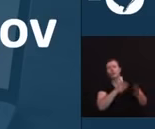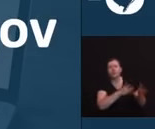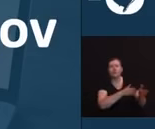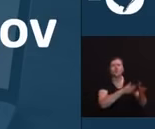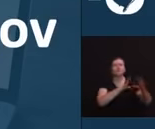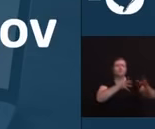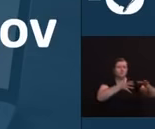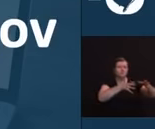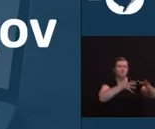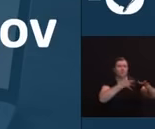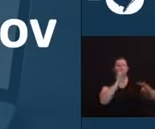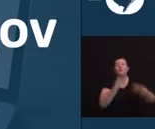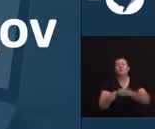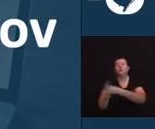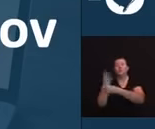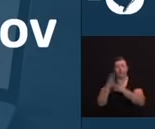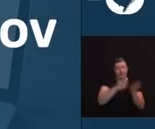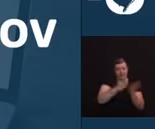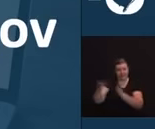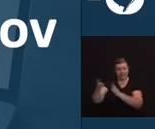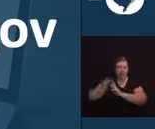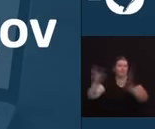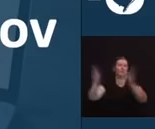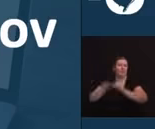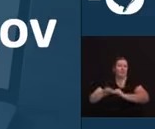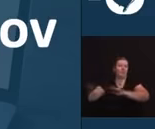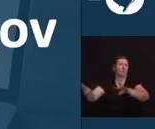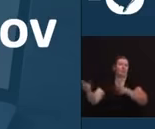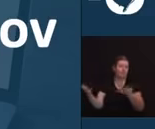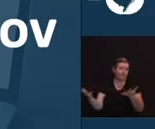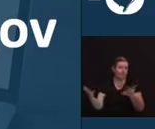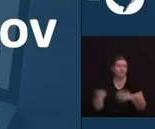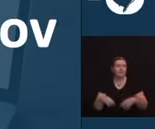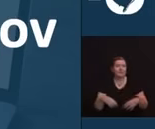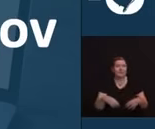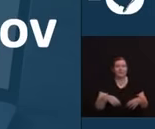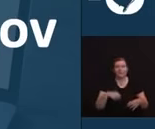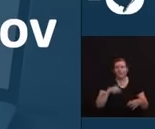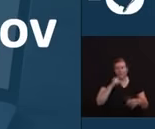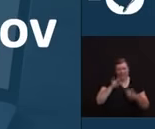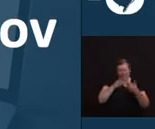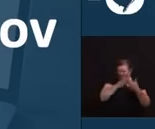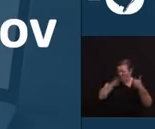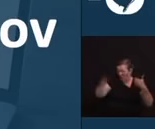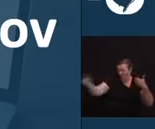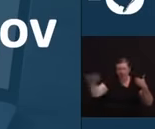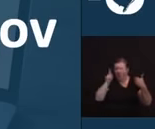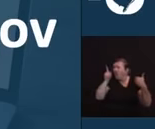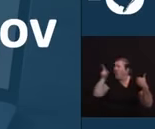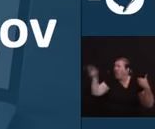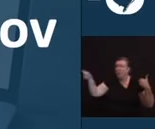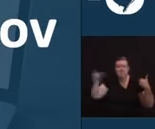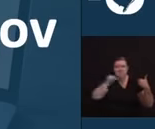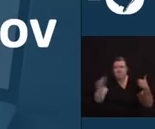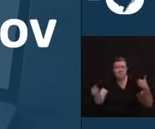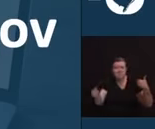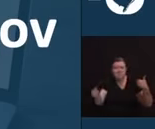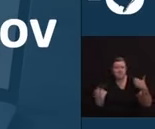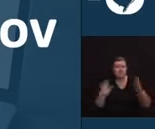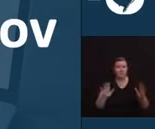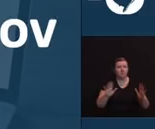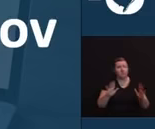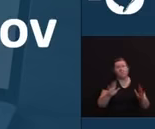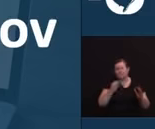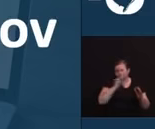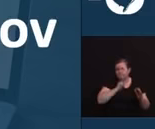availability of the broad population. That's not forever from now, right? That's just literally a matter of months. But again, while we know